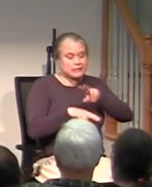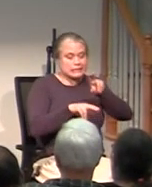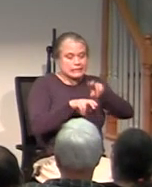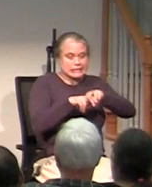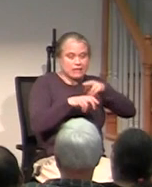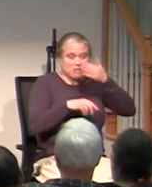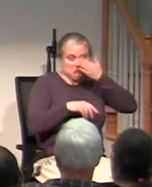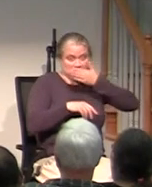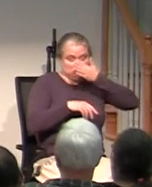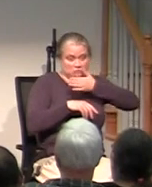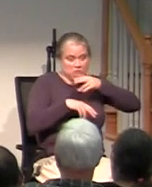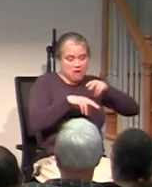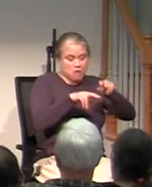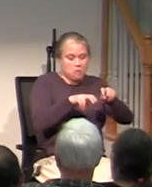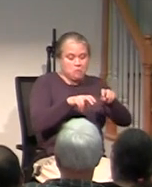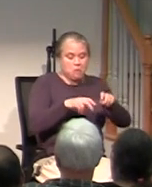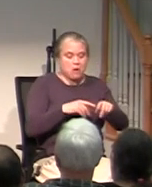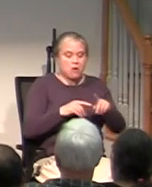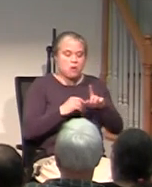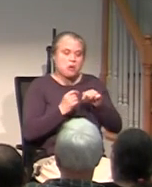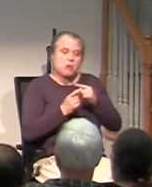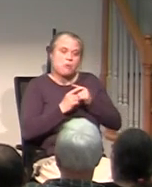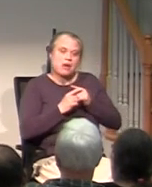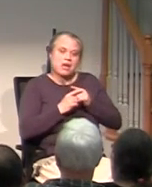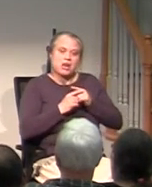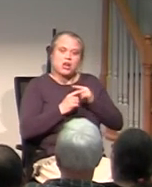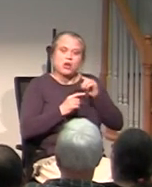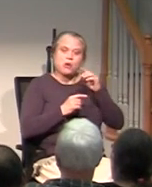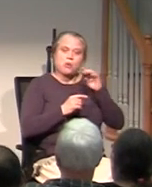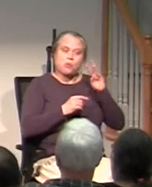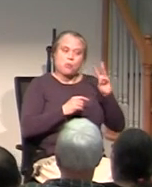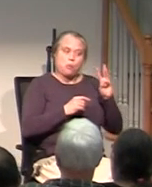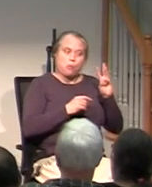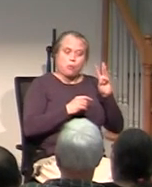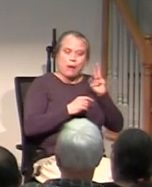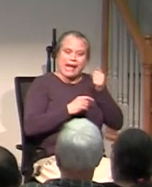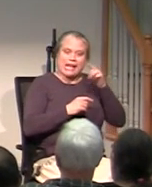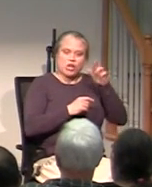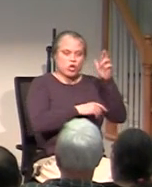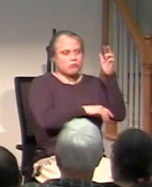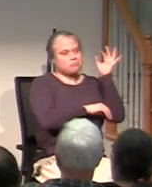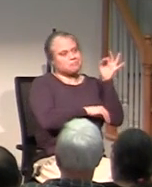was presenting, and when Morrison got up to speak,